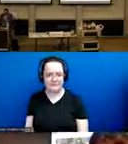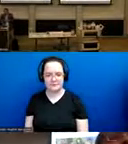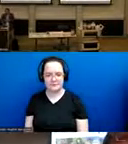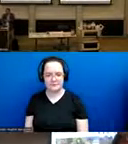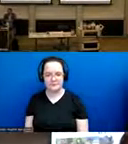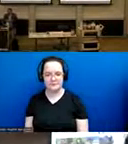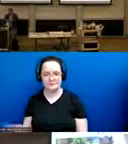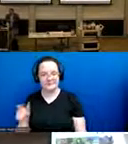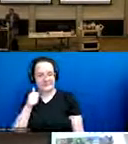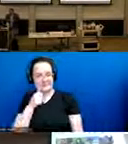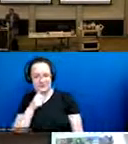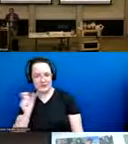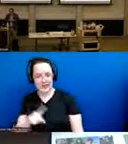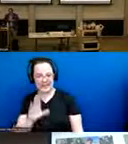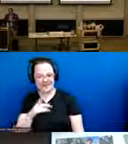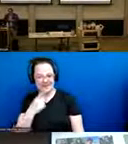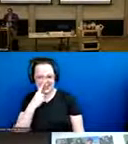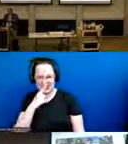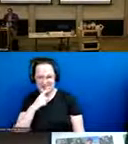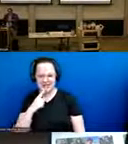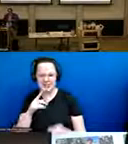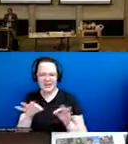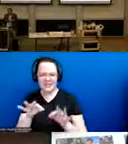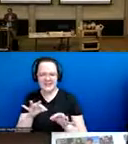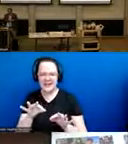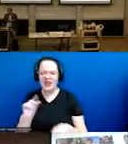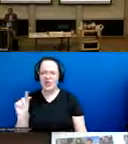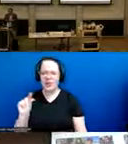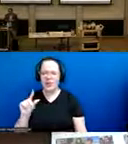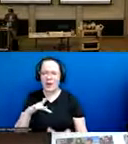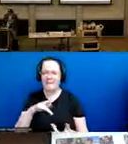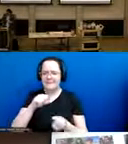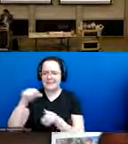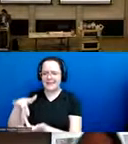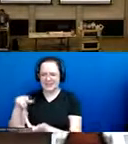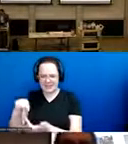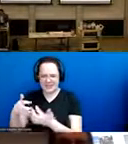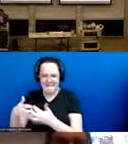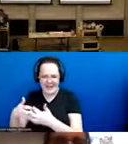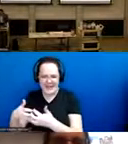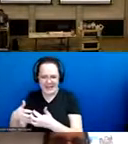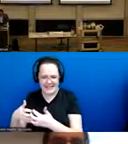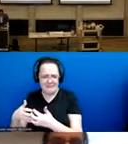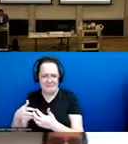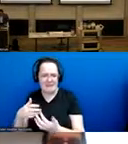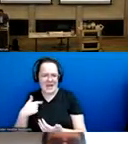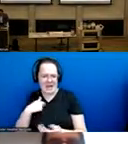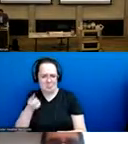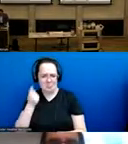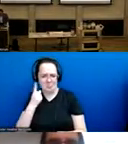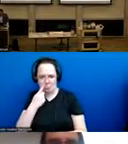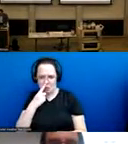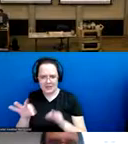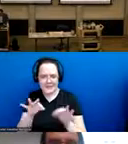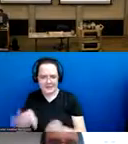you explained the quantum teleportation mechanism, I didn't quite understand that. So could you explain the quantum teleportation? Yes. Okay.